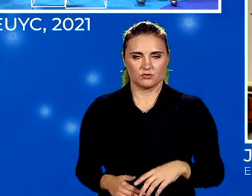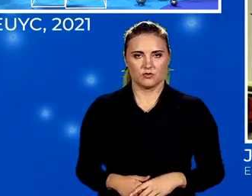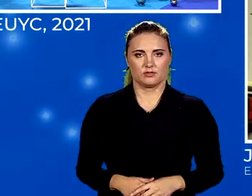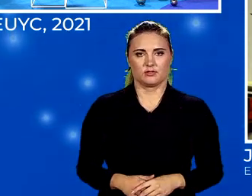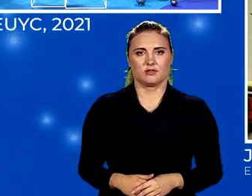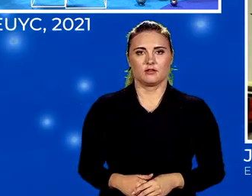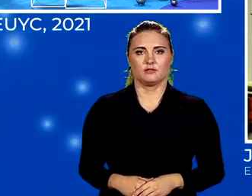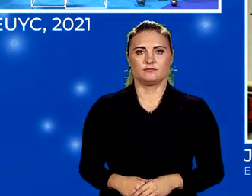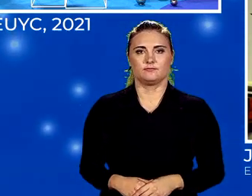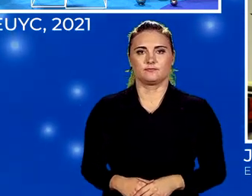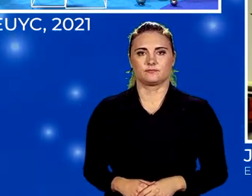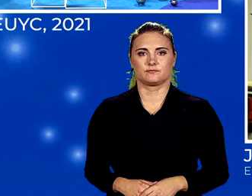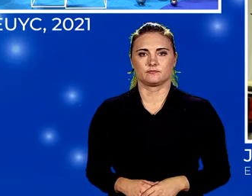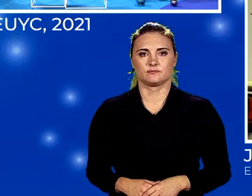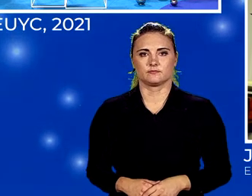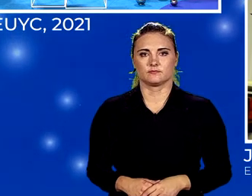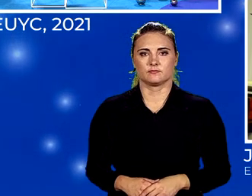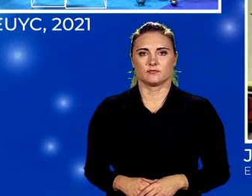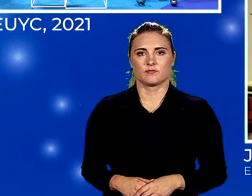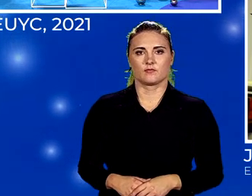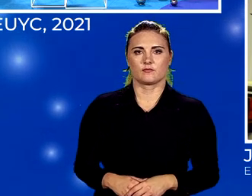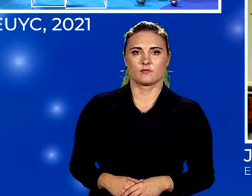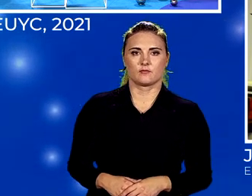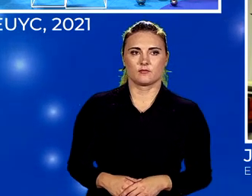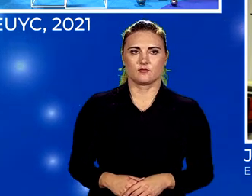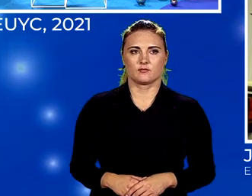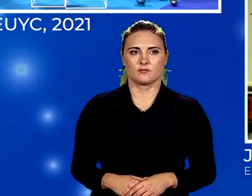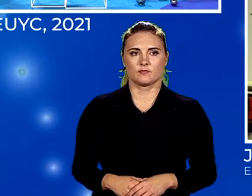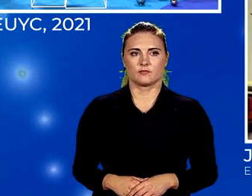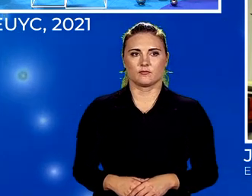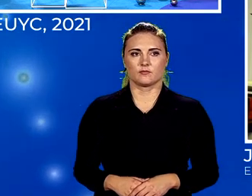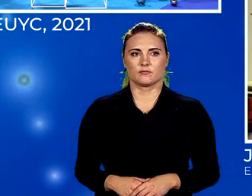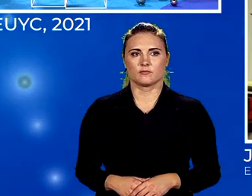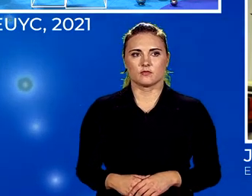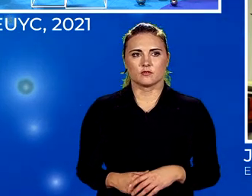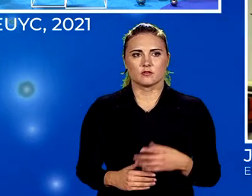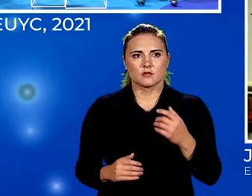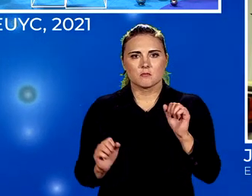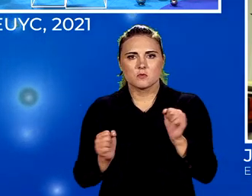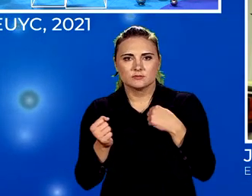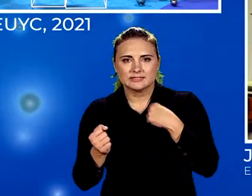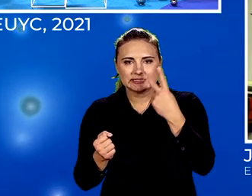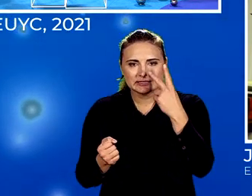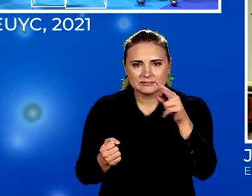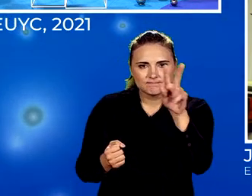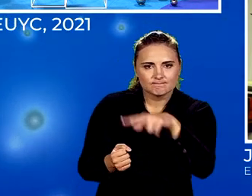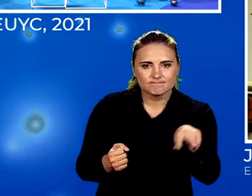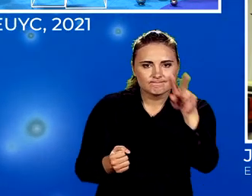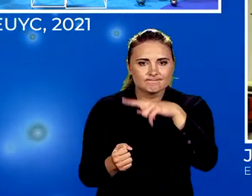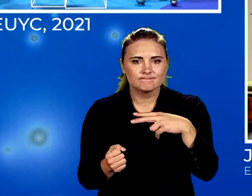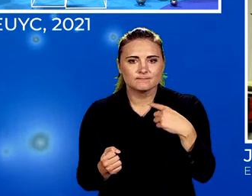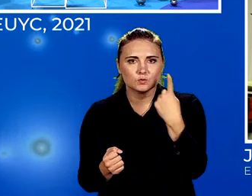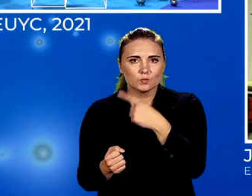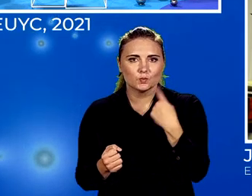the next person, since I cannot see the feed coming from the person that would like to join us live.